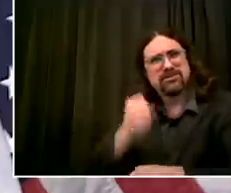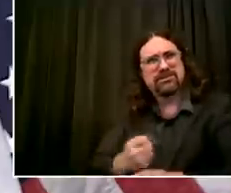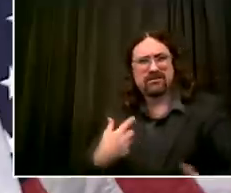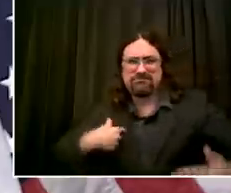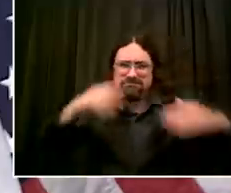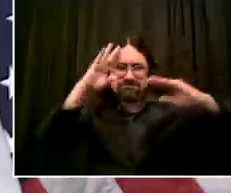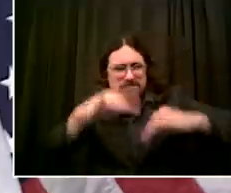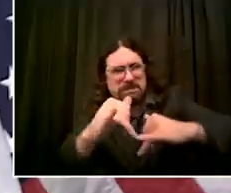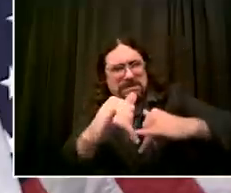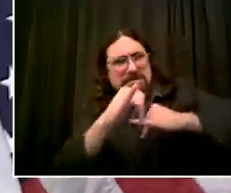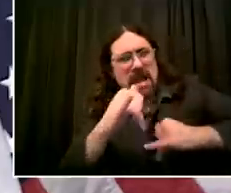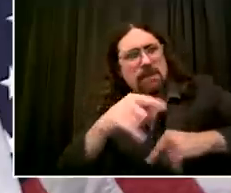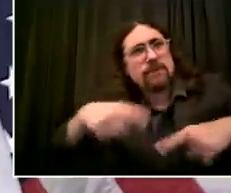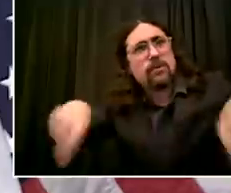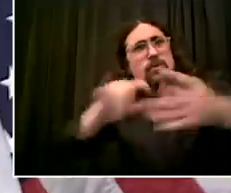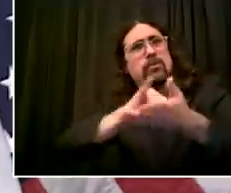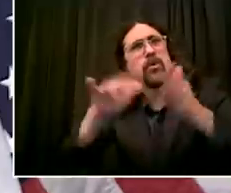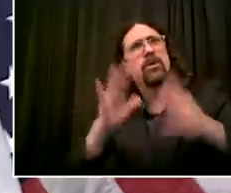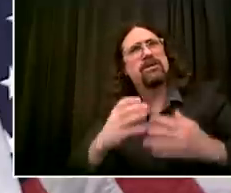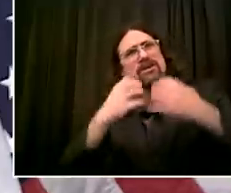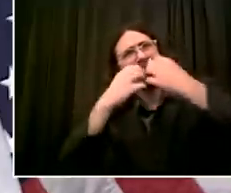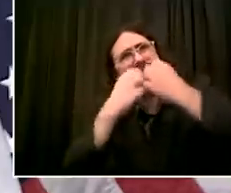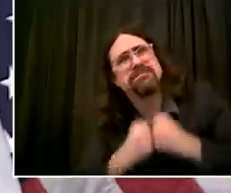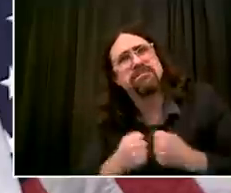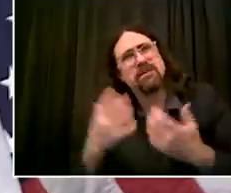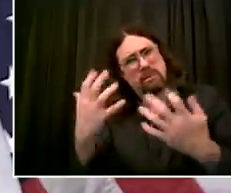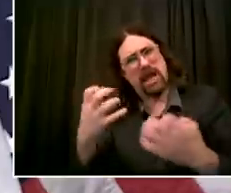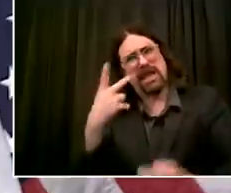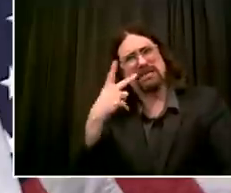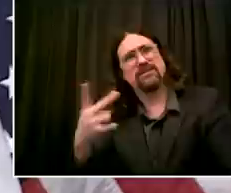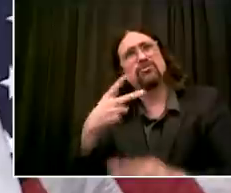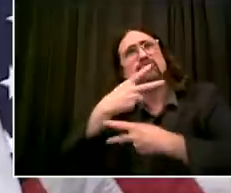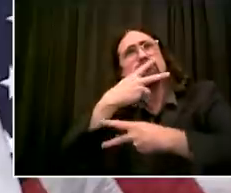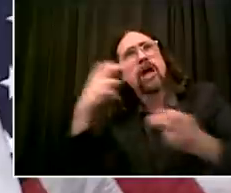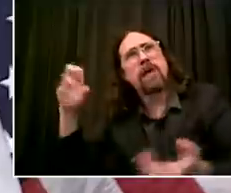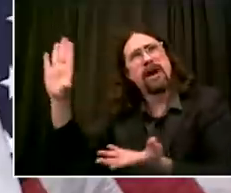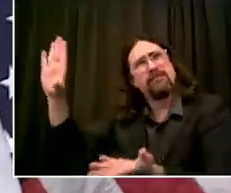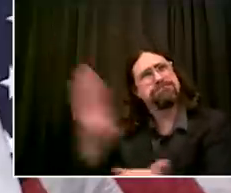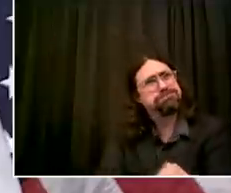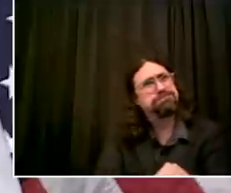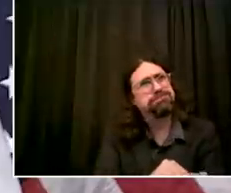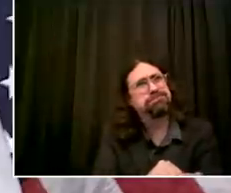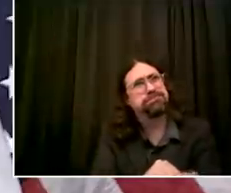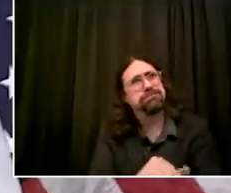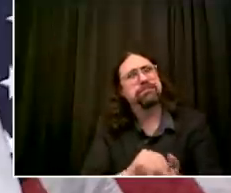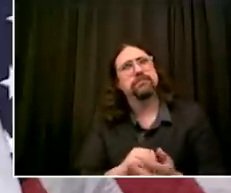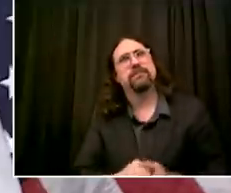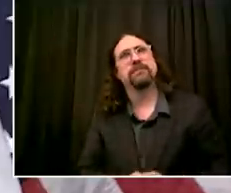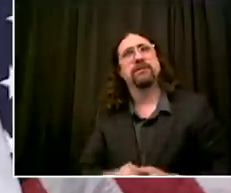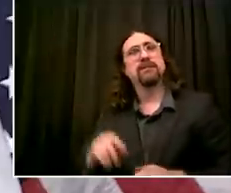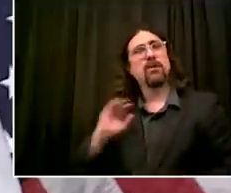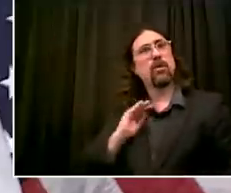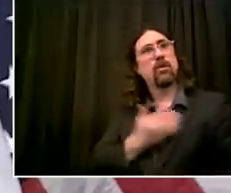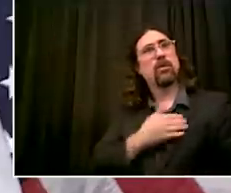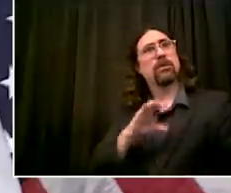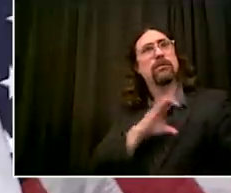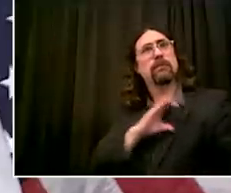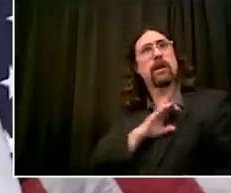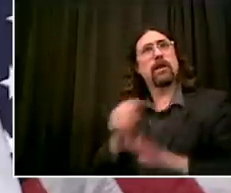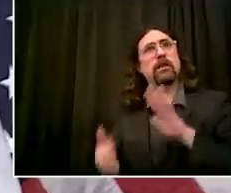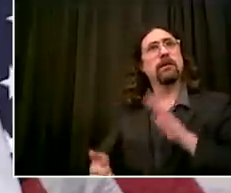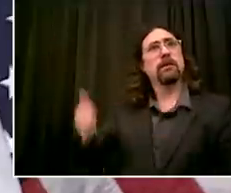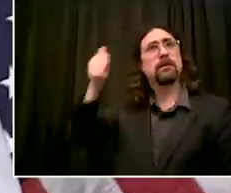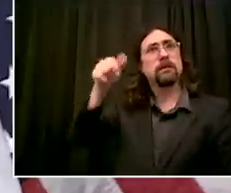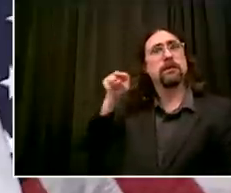thoroughgoing reformers. I know them. To some extent, the public knows them, but the public doesn't know them the way I know them because I talk to all of these